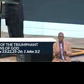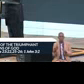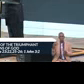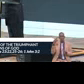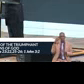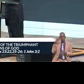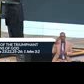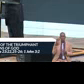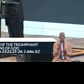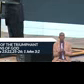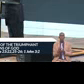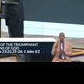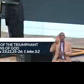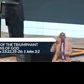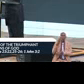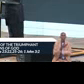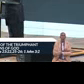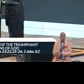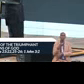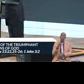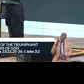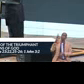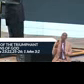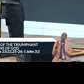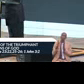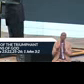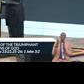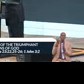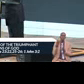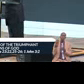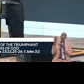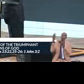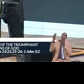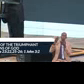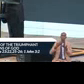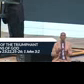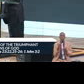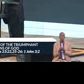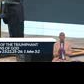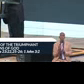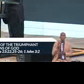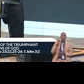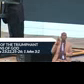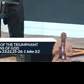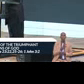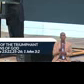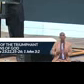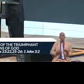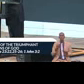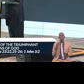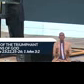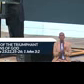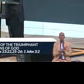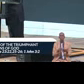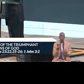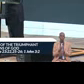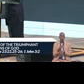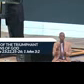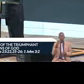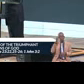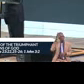manifested, that he might destroy the works of the devil. Occultic power is